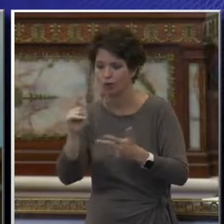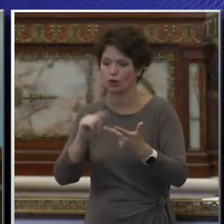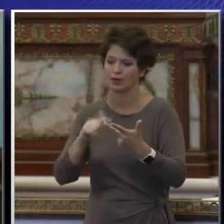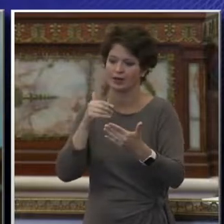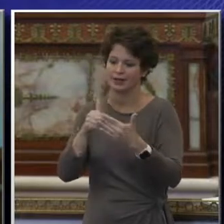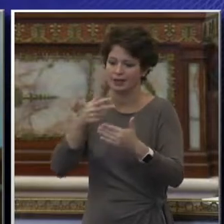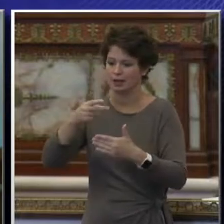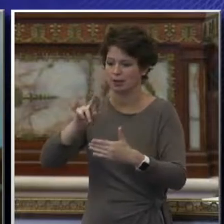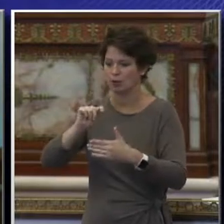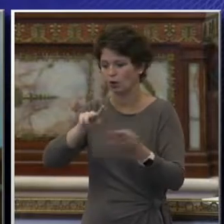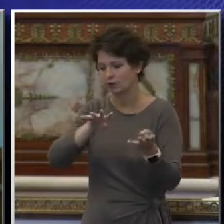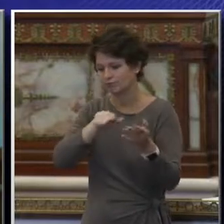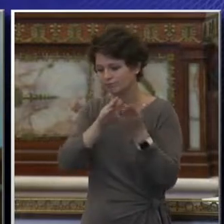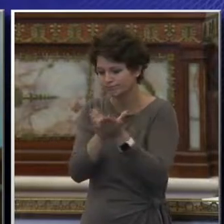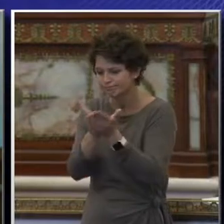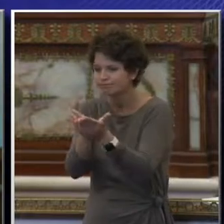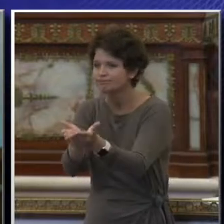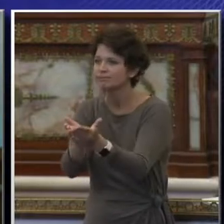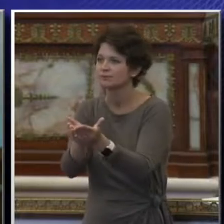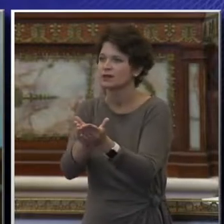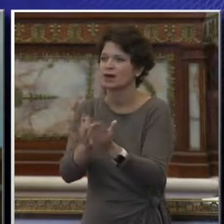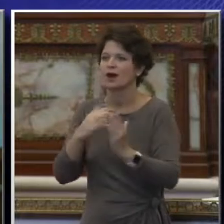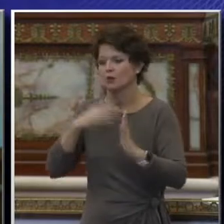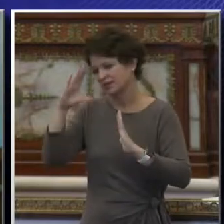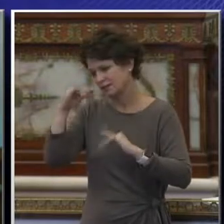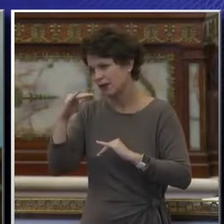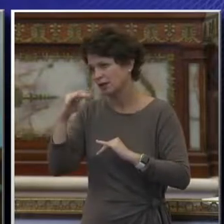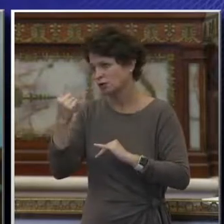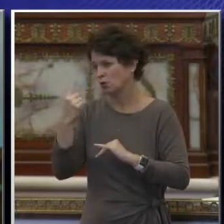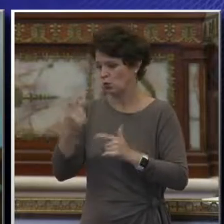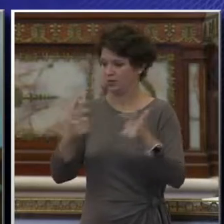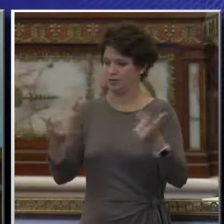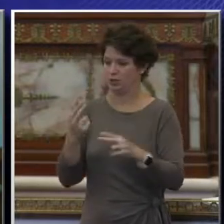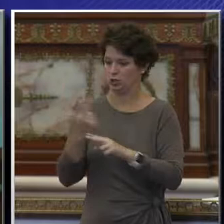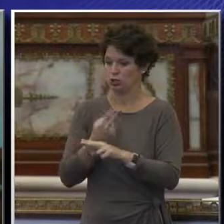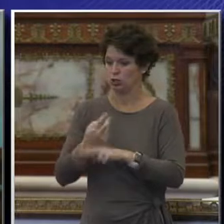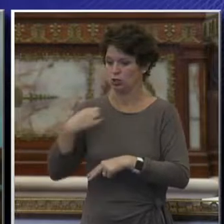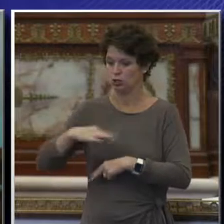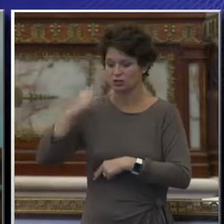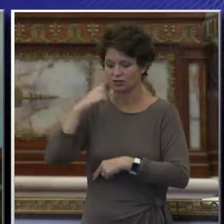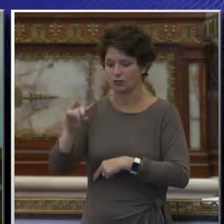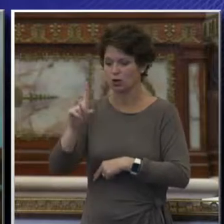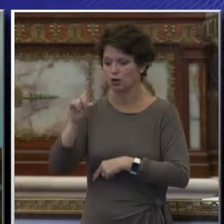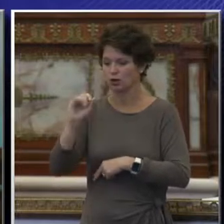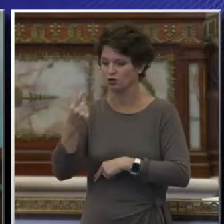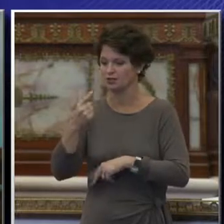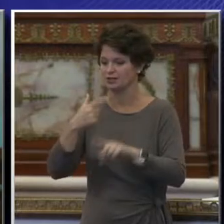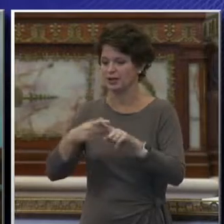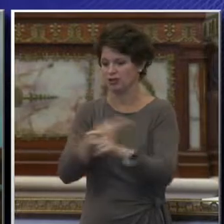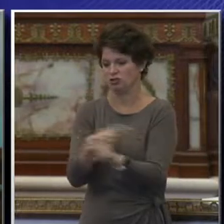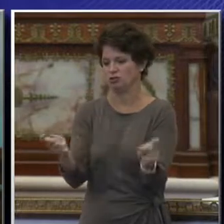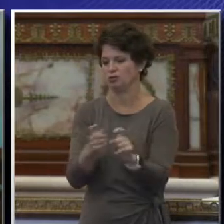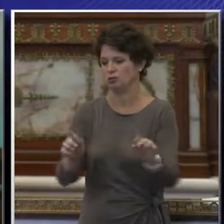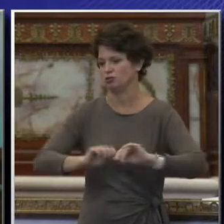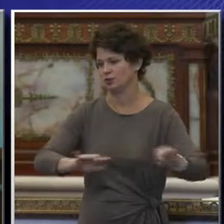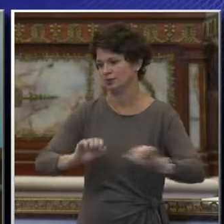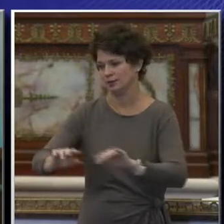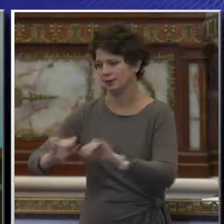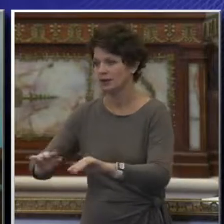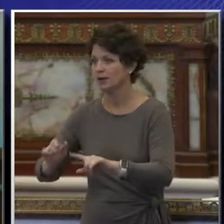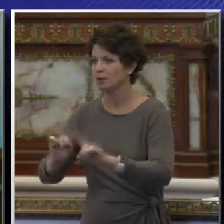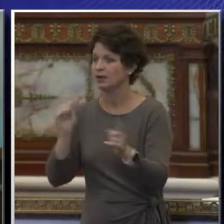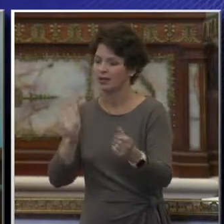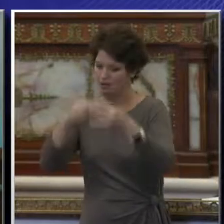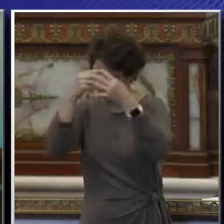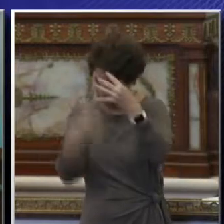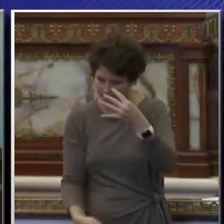ports, one would expect that sort of one significant use would be for logistics and distribution. But there could be